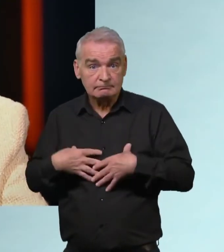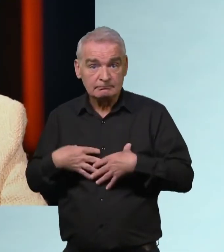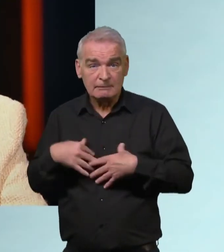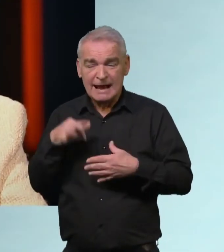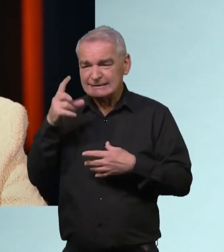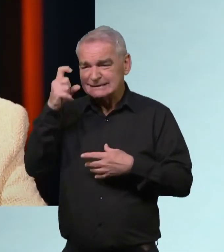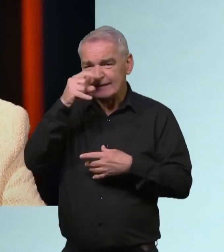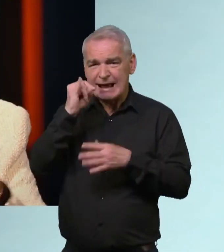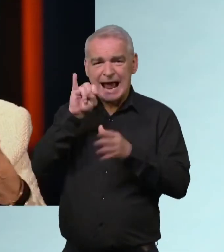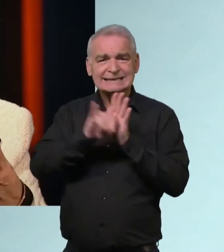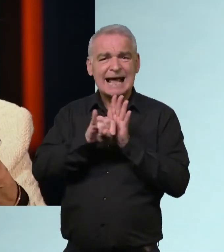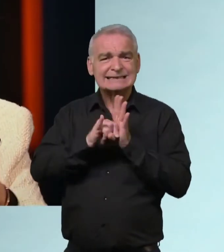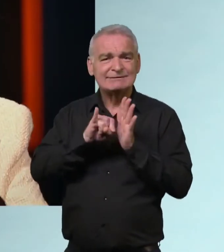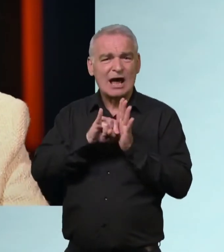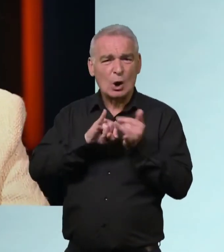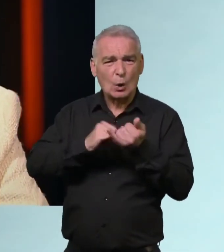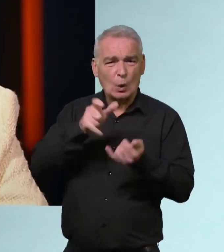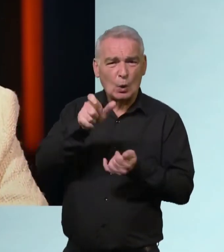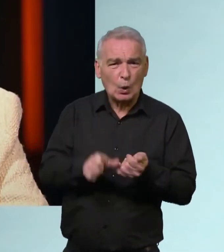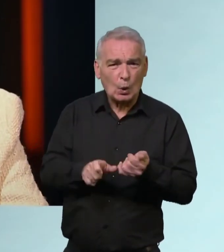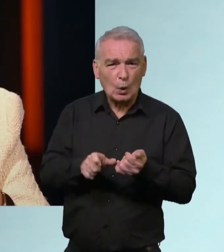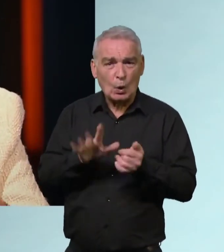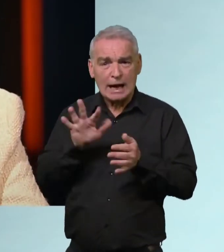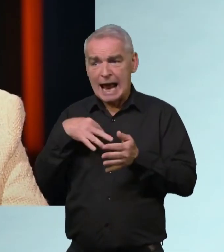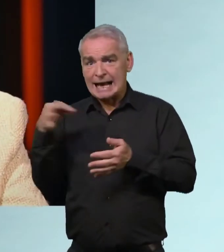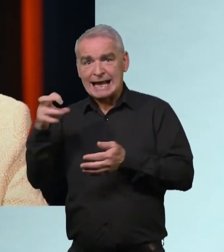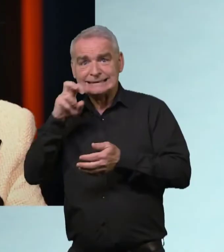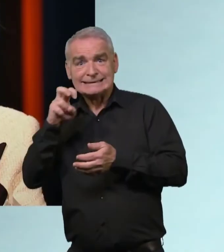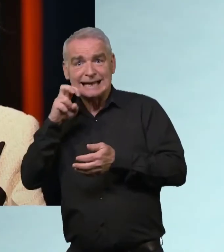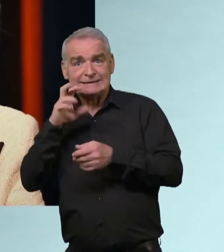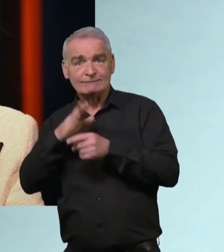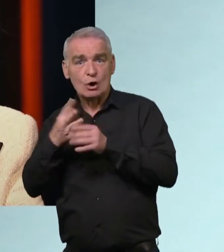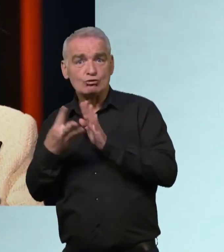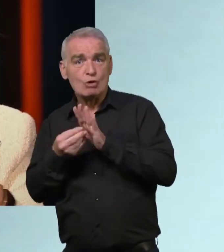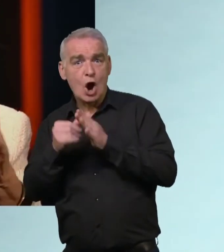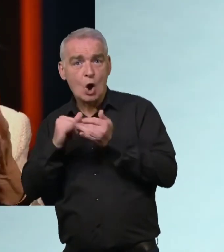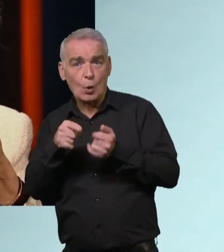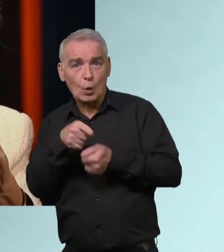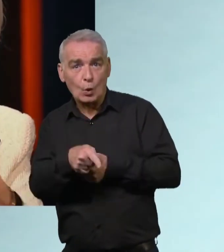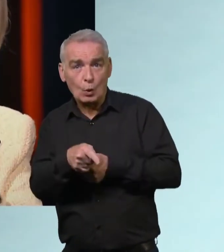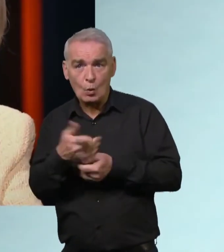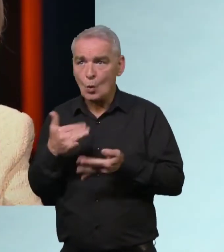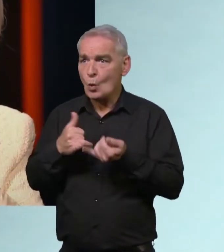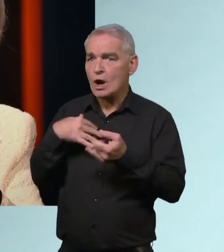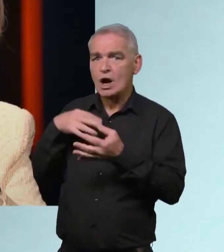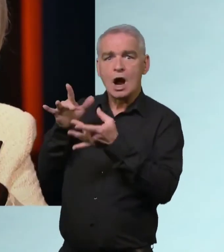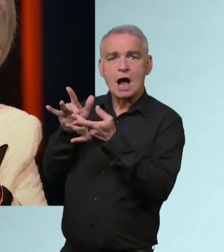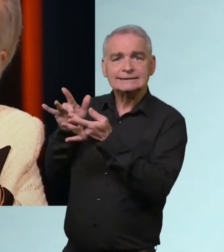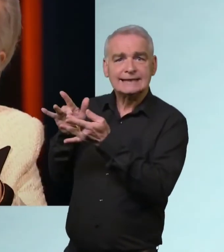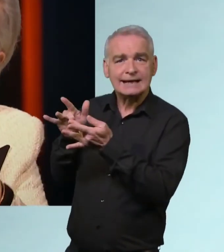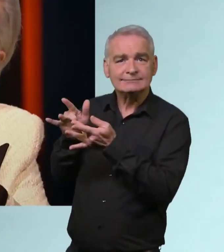with identification, is there a dentist or somebody that I can use? Who can I get? So by going in, seeing the body